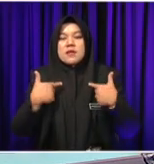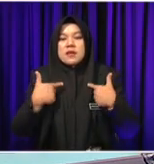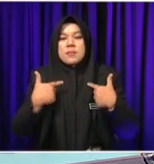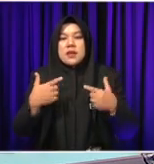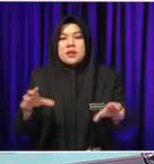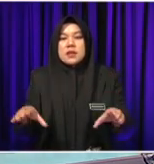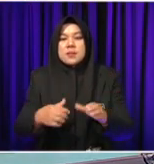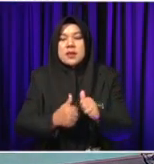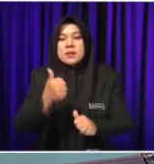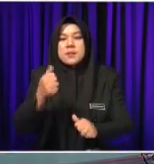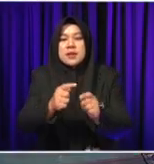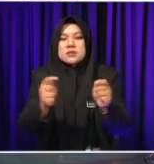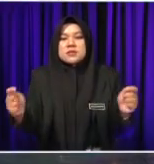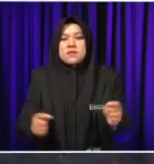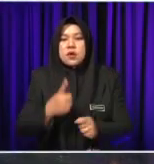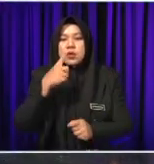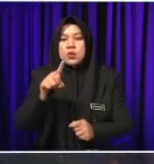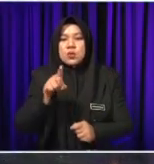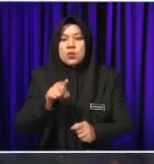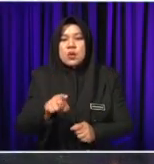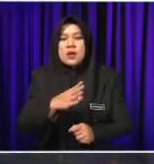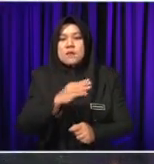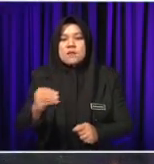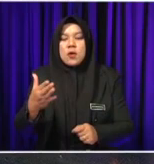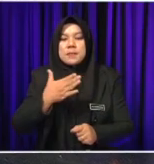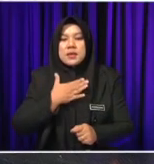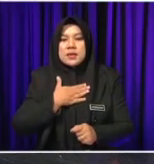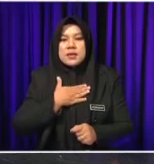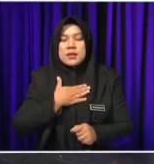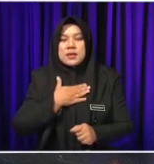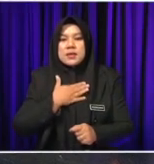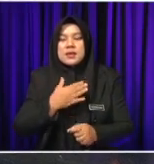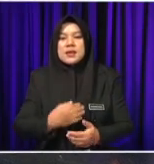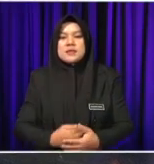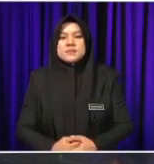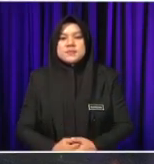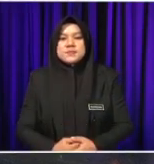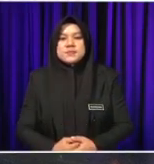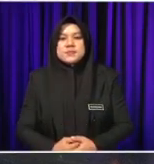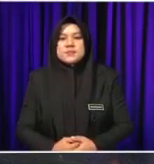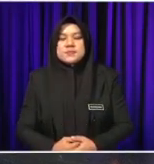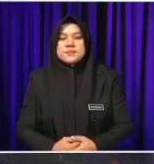living, make a better place for you and for me.